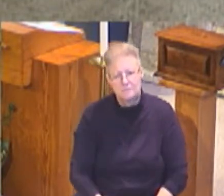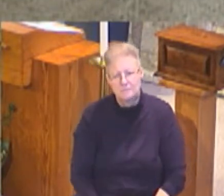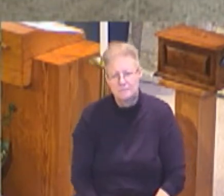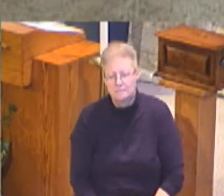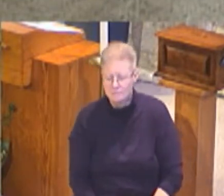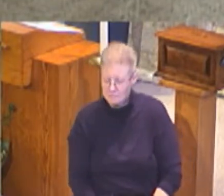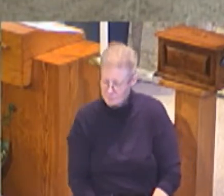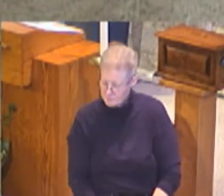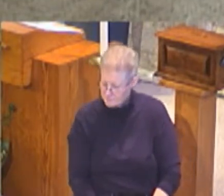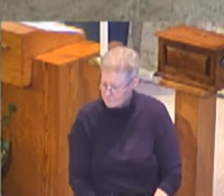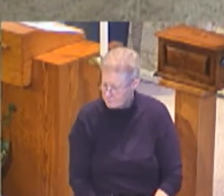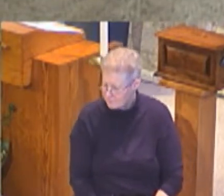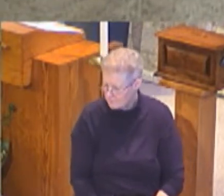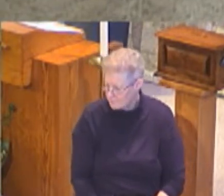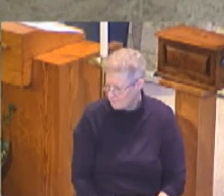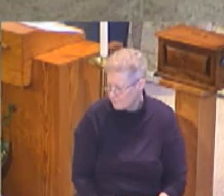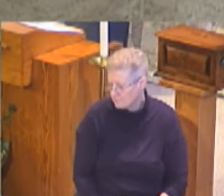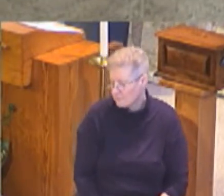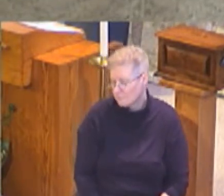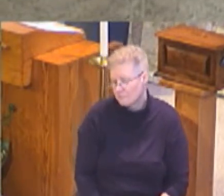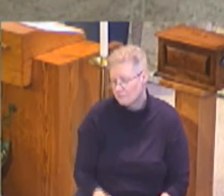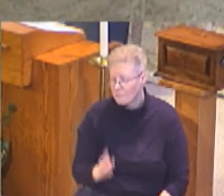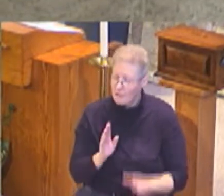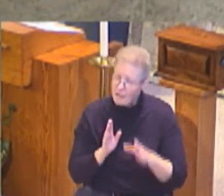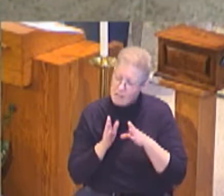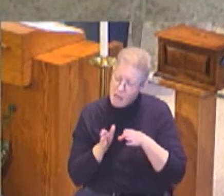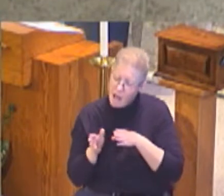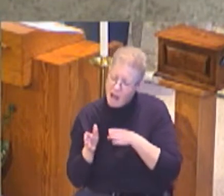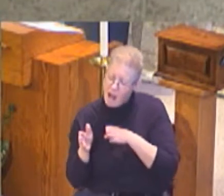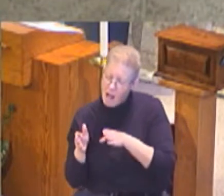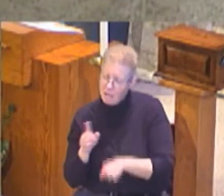Take me to the alley.